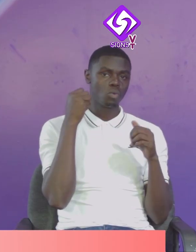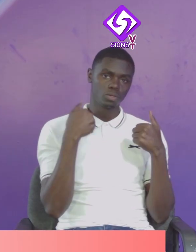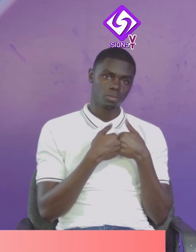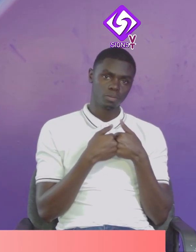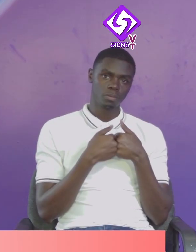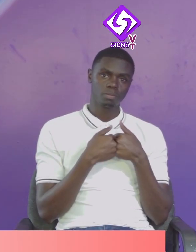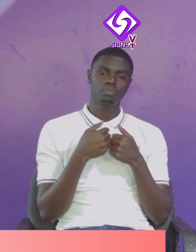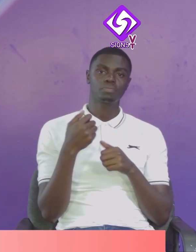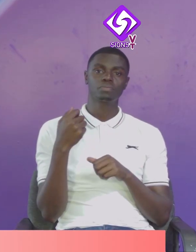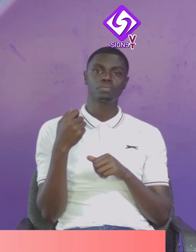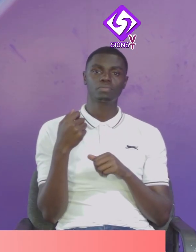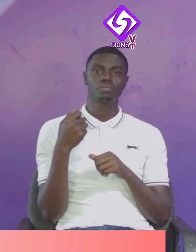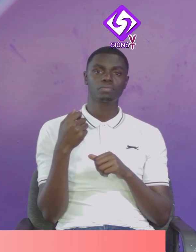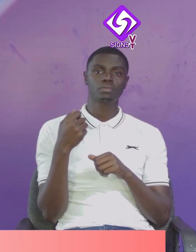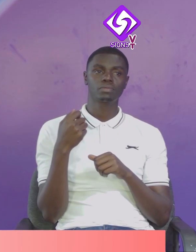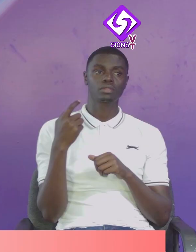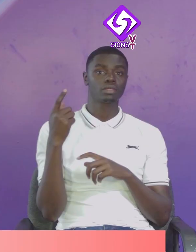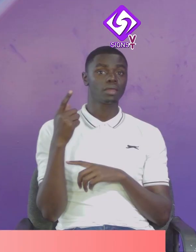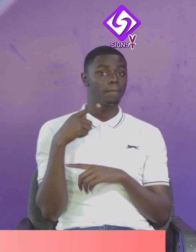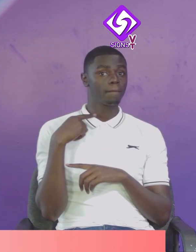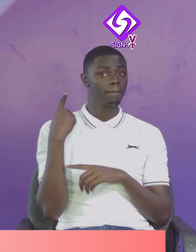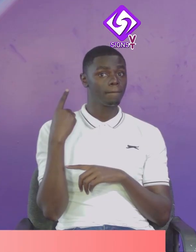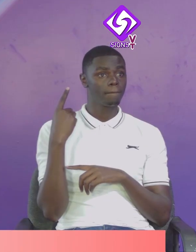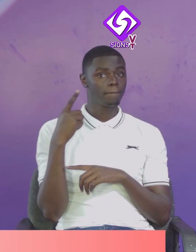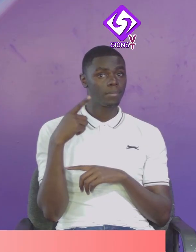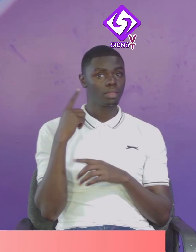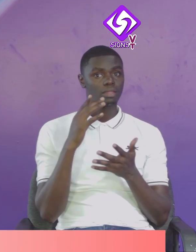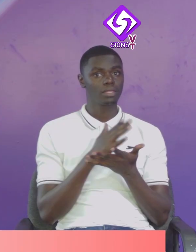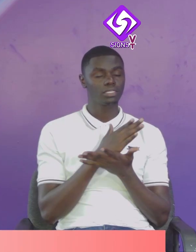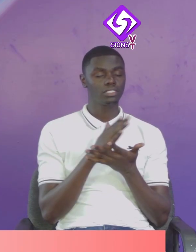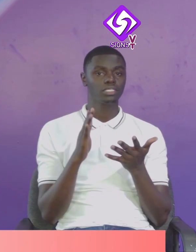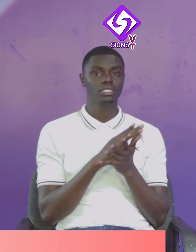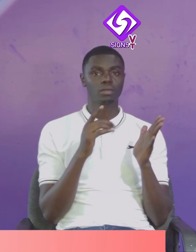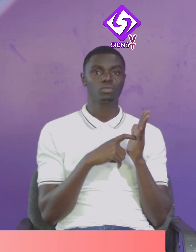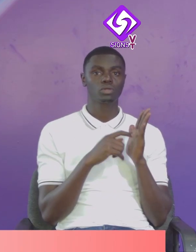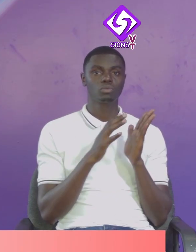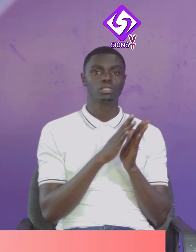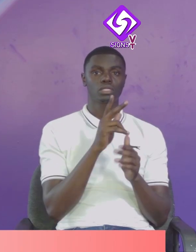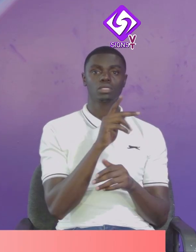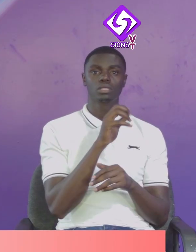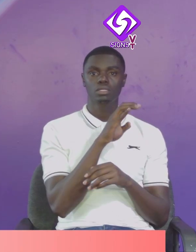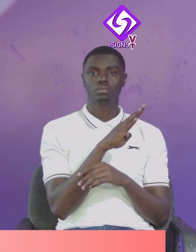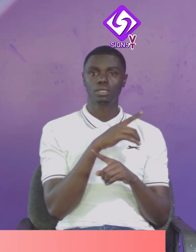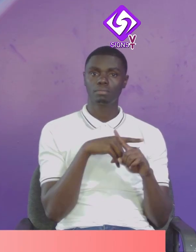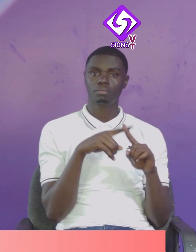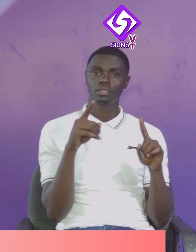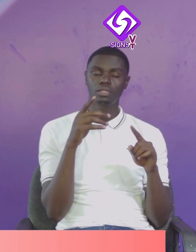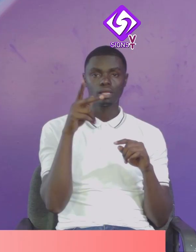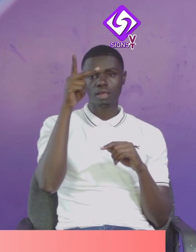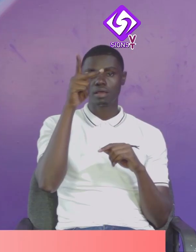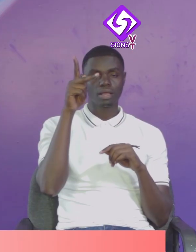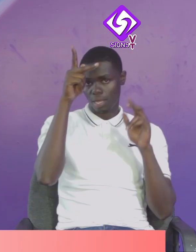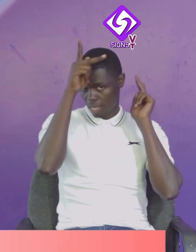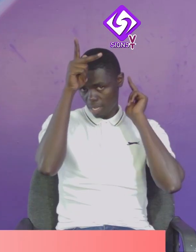For Madara United, they are somewhat sharing points with the likes of KCB there. But for Kakamega Homeboys, back-to-back